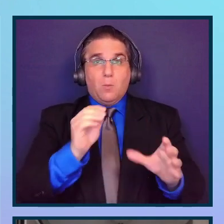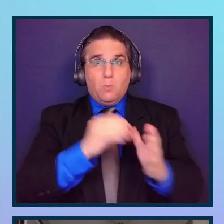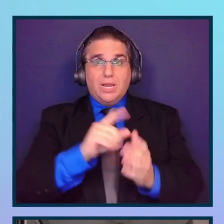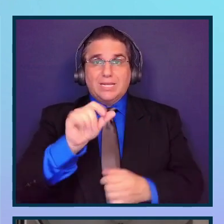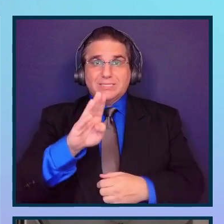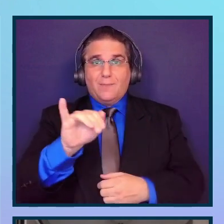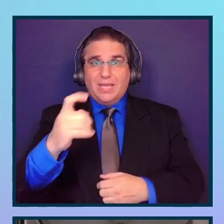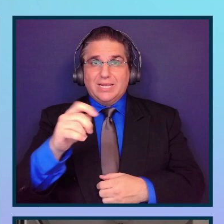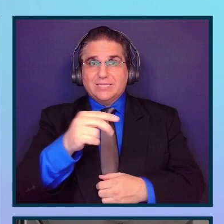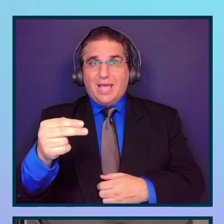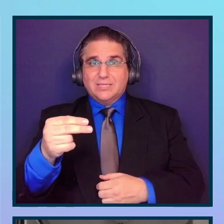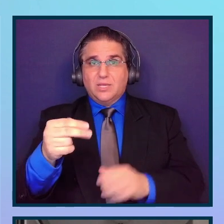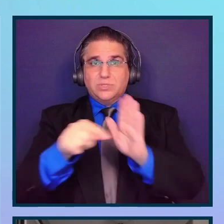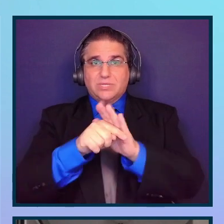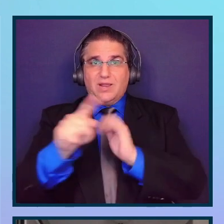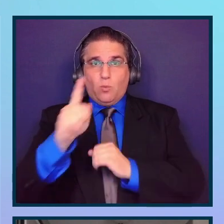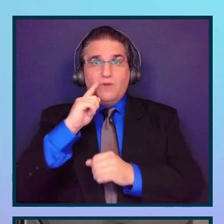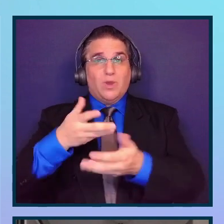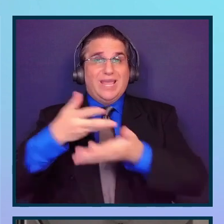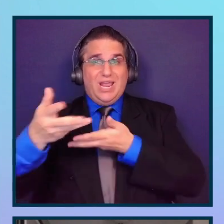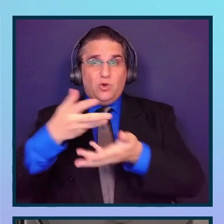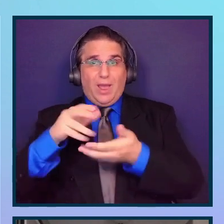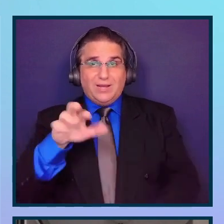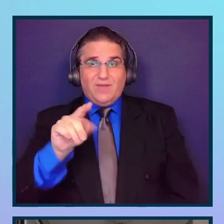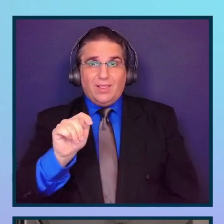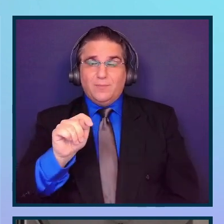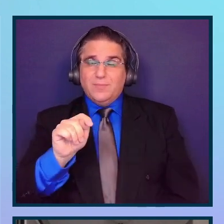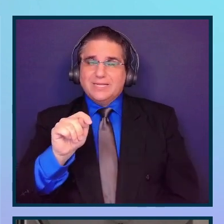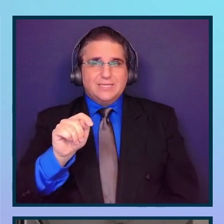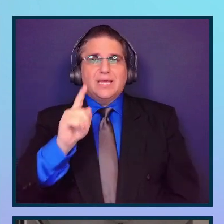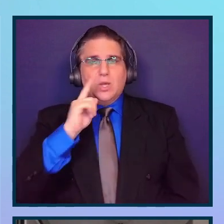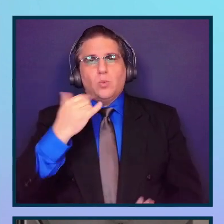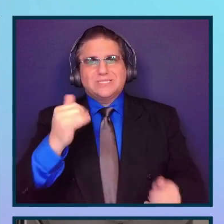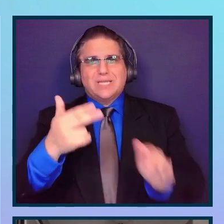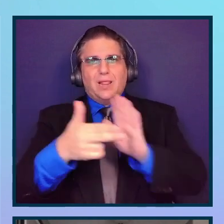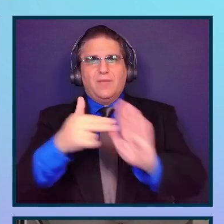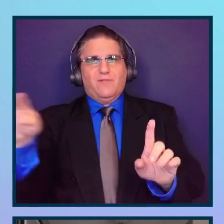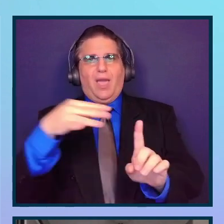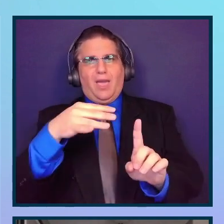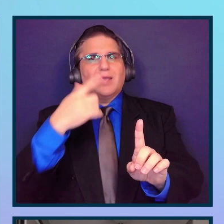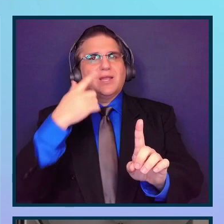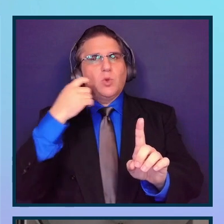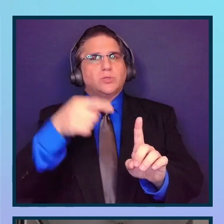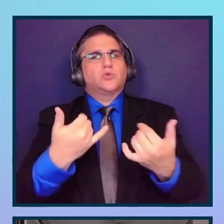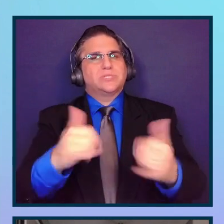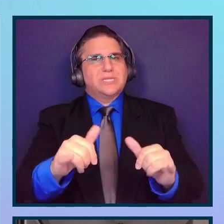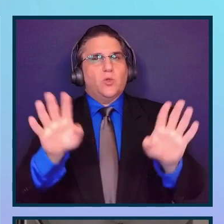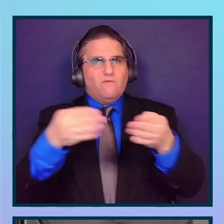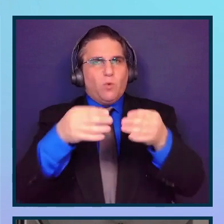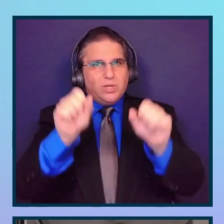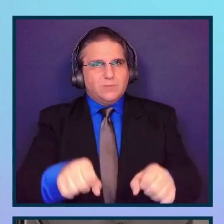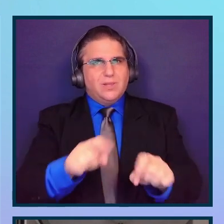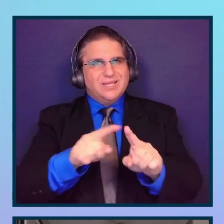-1 on an interactive element will still be flagged because those are still focusable in certain